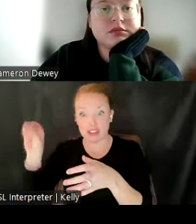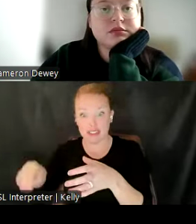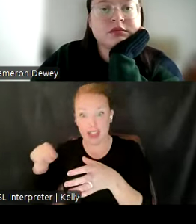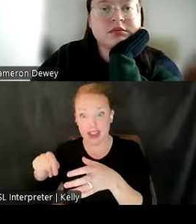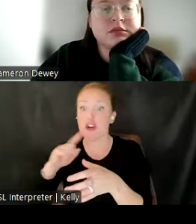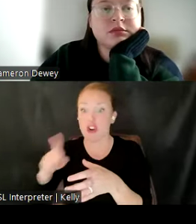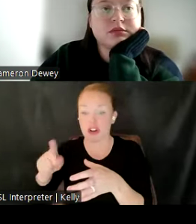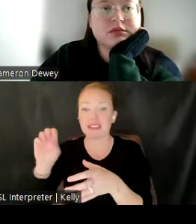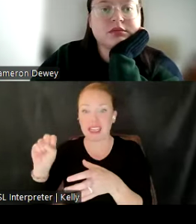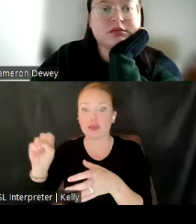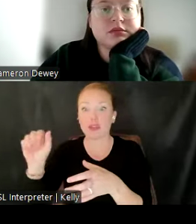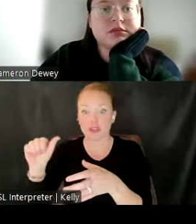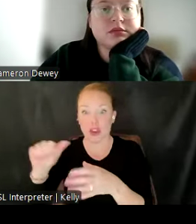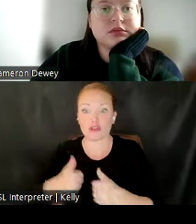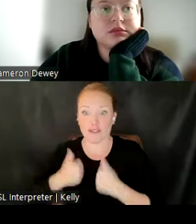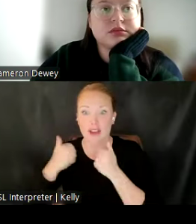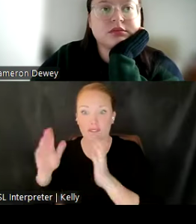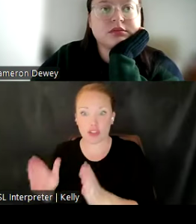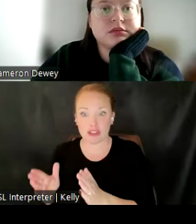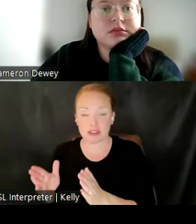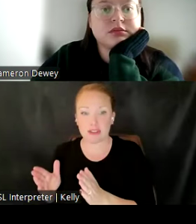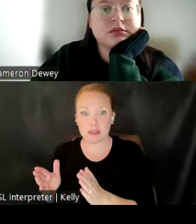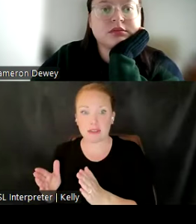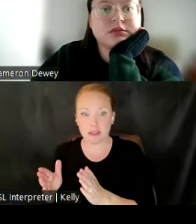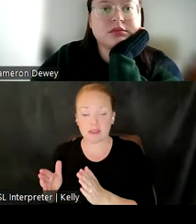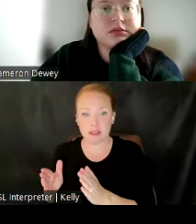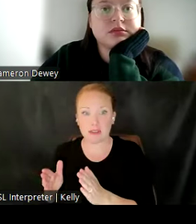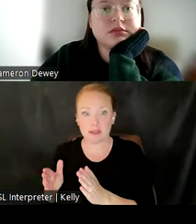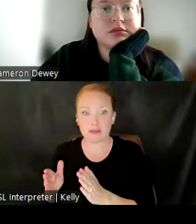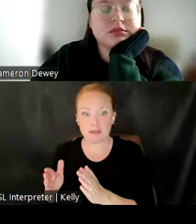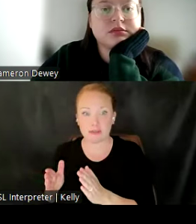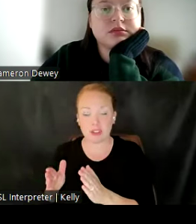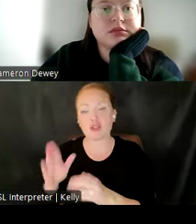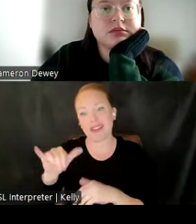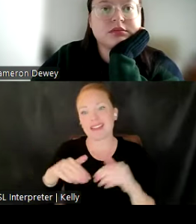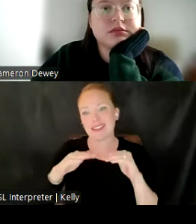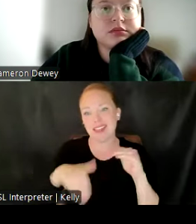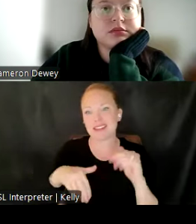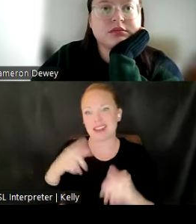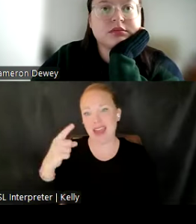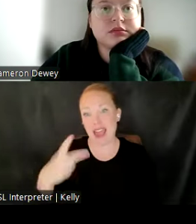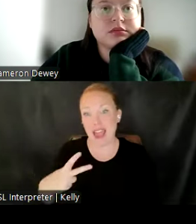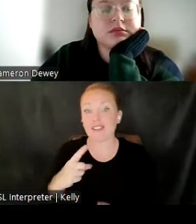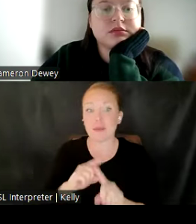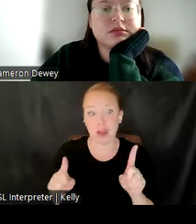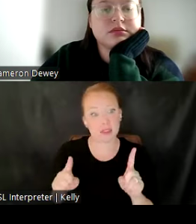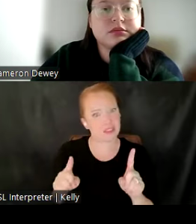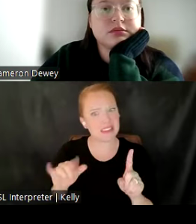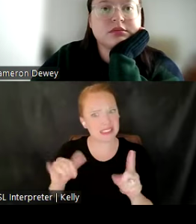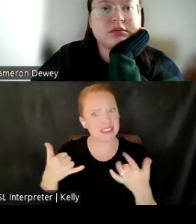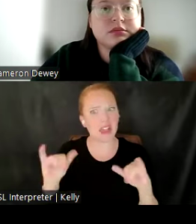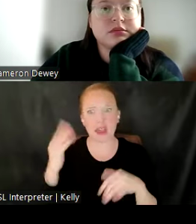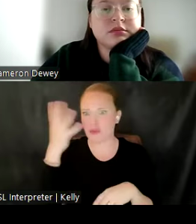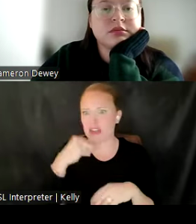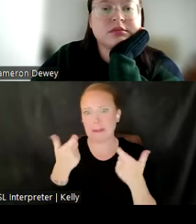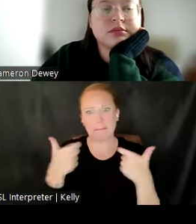sexual assault survivors. And yes, while that is less than half, it is a fairly large